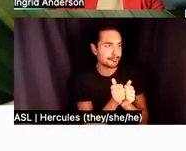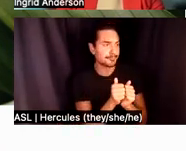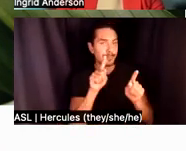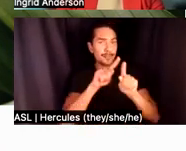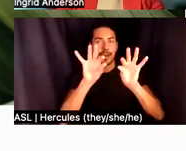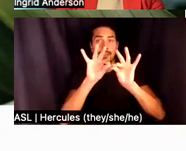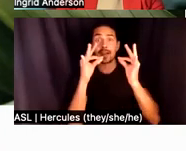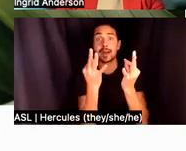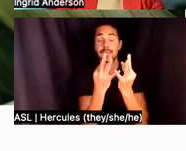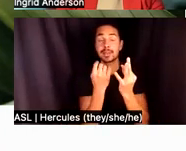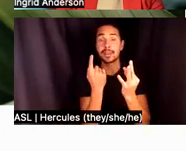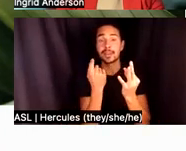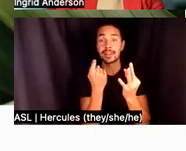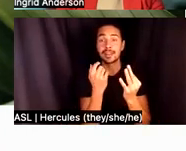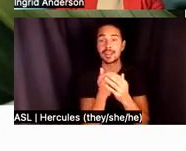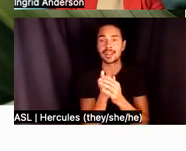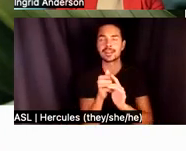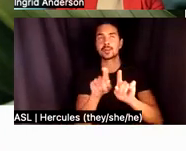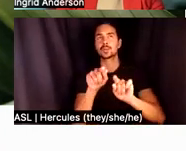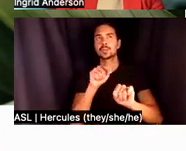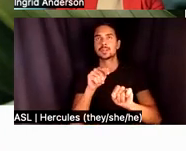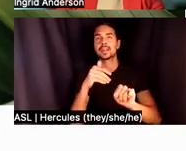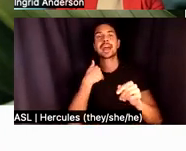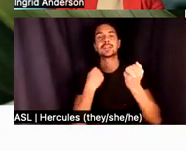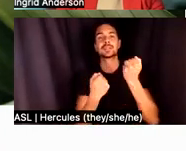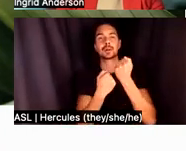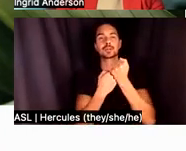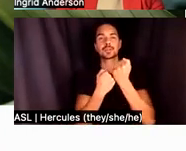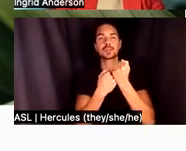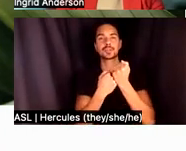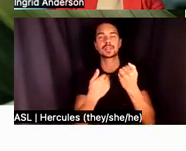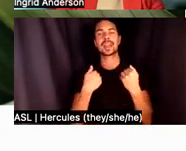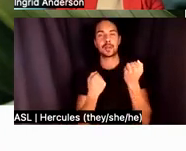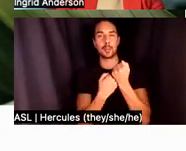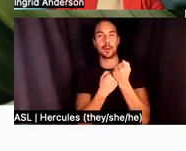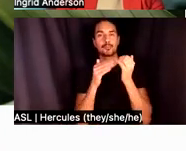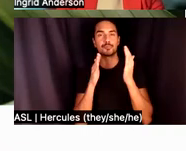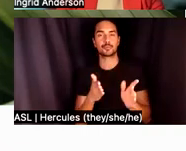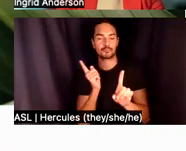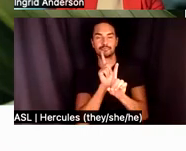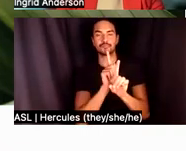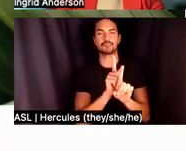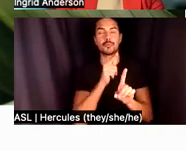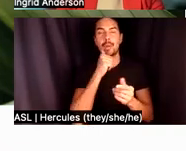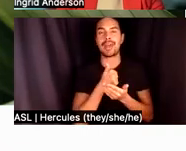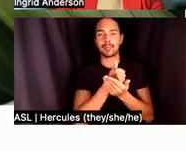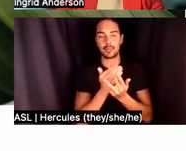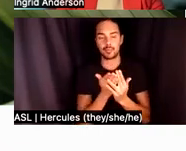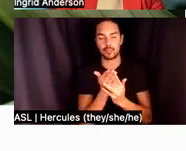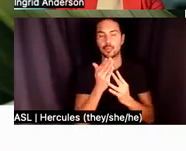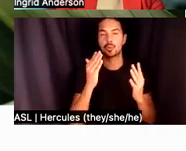families, they also have like a sponsor. So they had someone who sponsors them and who kind of helps them through the